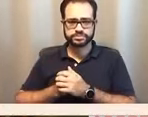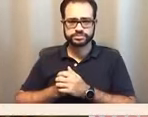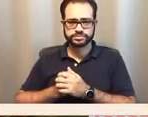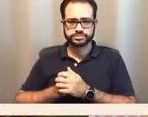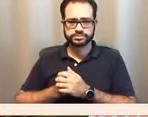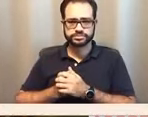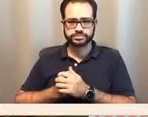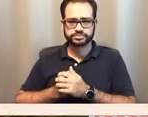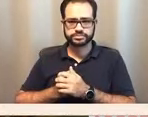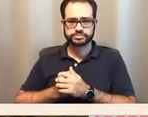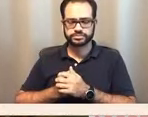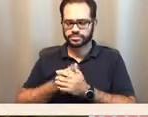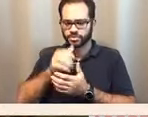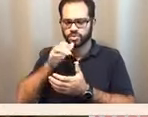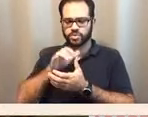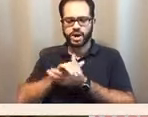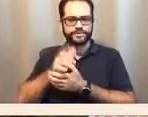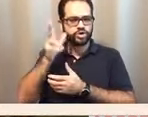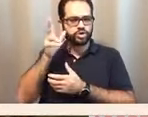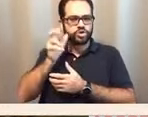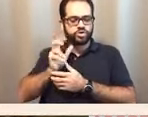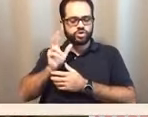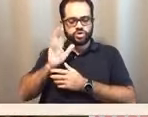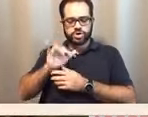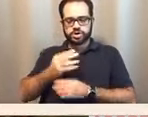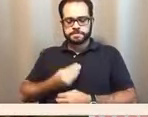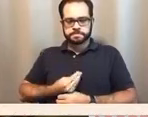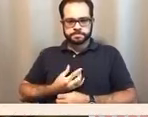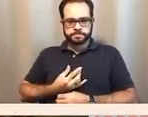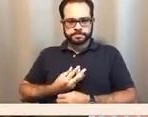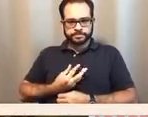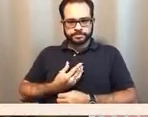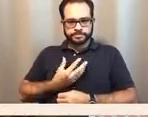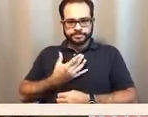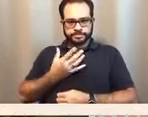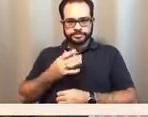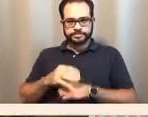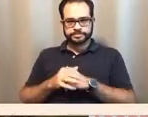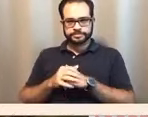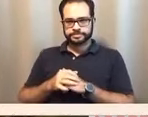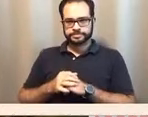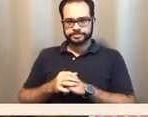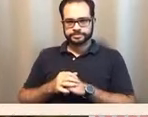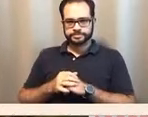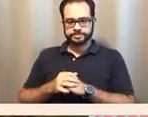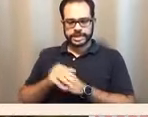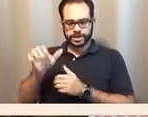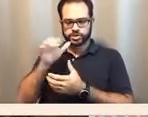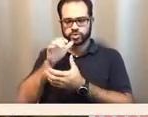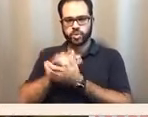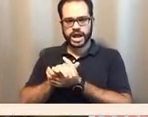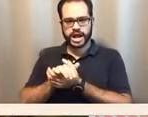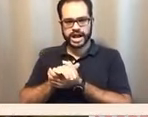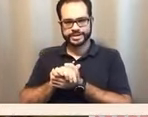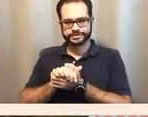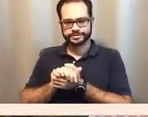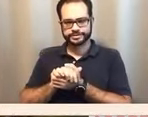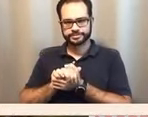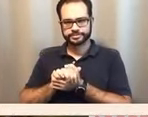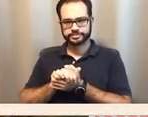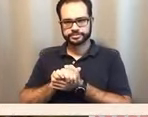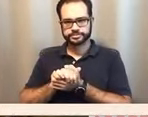And the wife heard those words and it startled her a little bit. And his wife held a